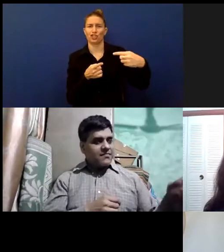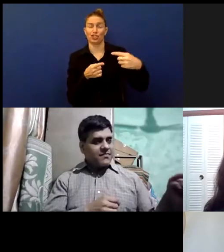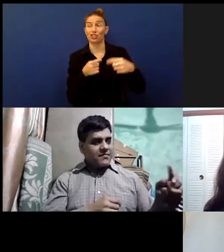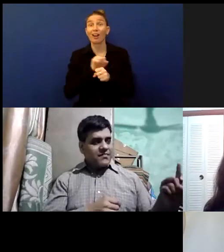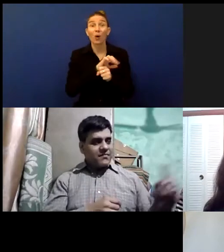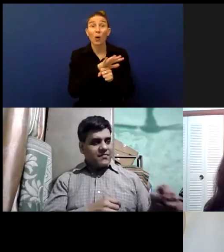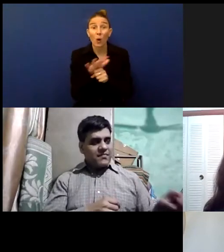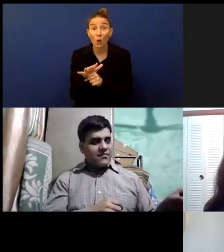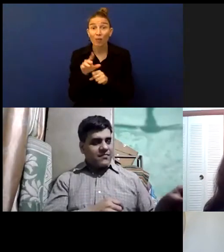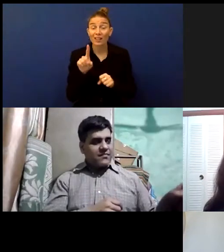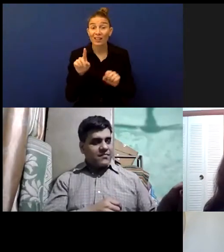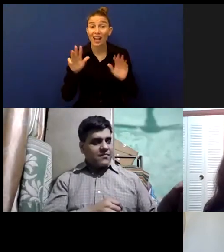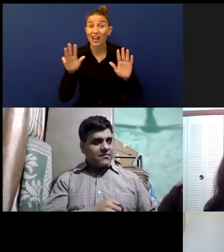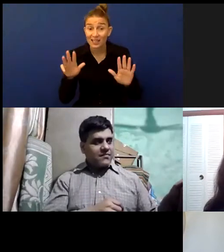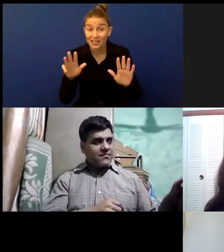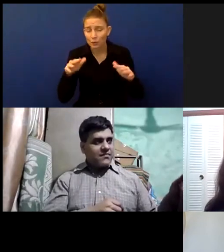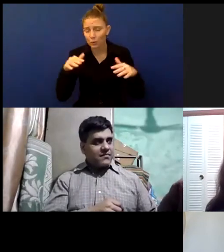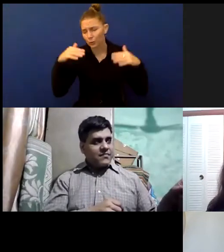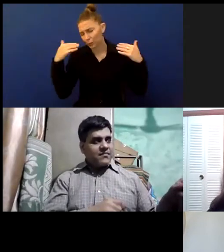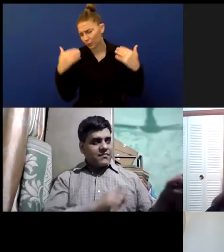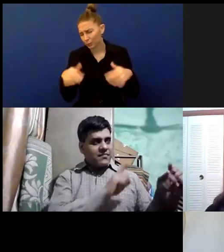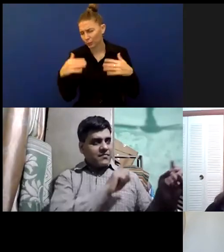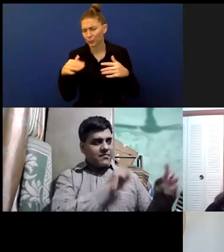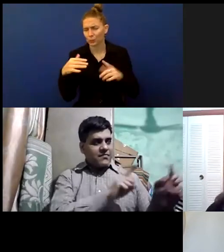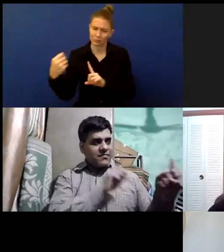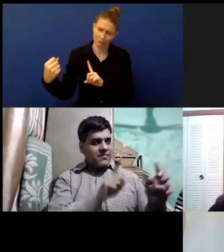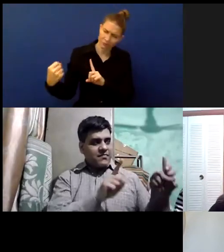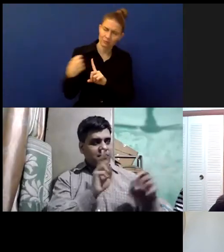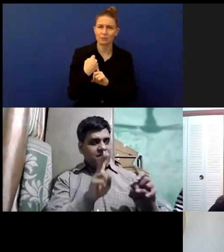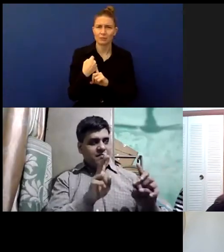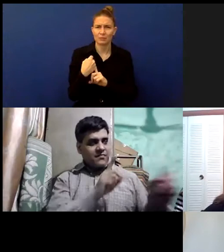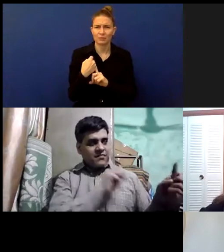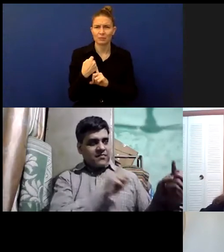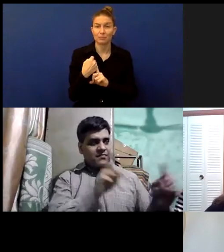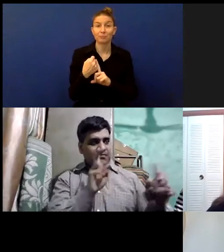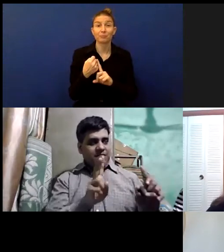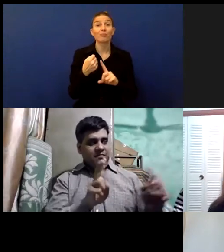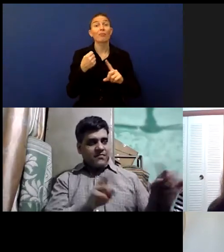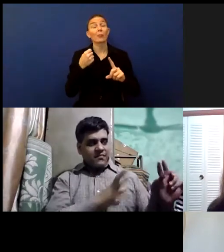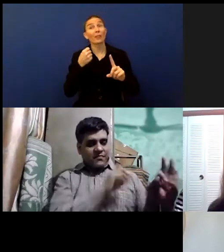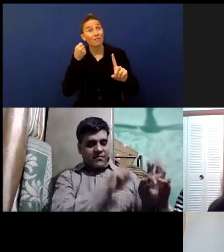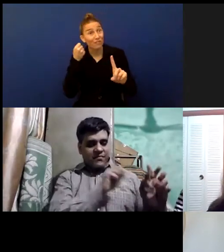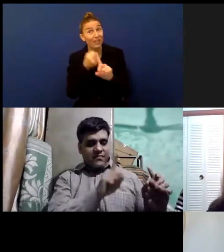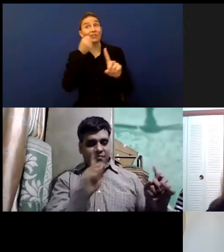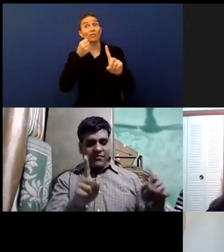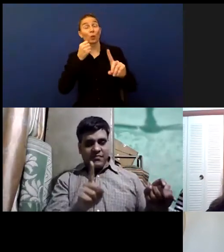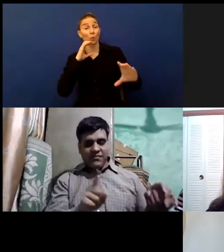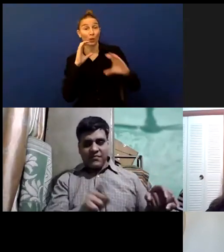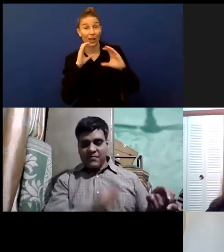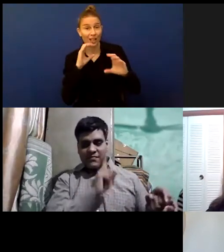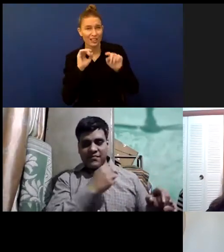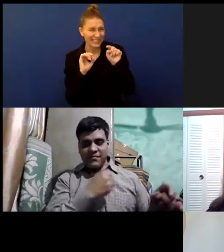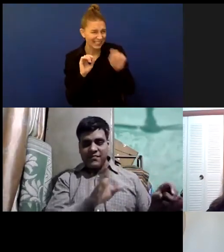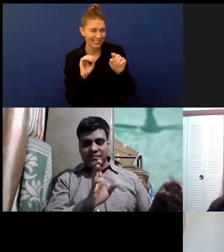COVID-19 has been a critical time when effective communication is key, the hard of hearing